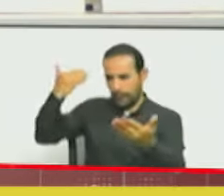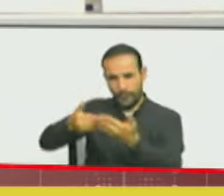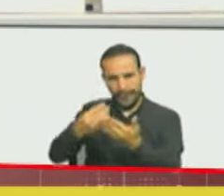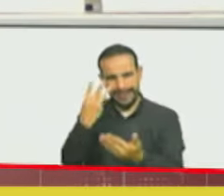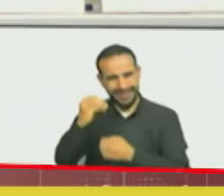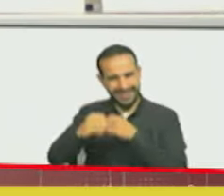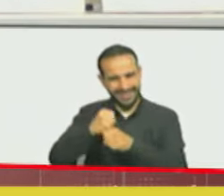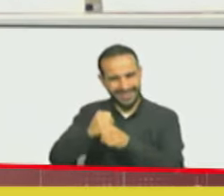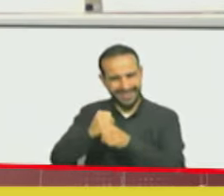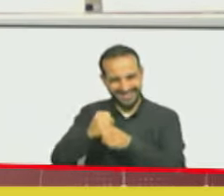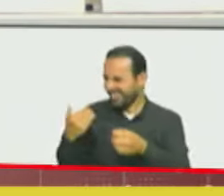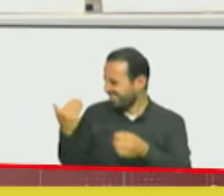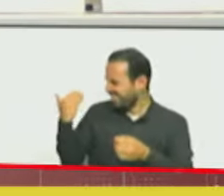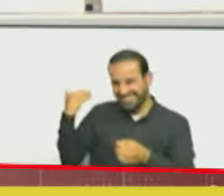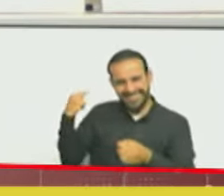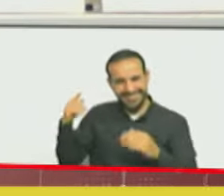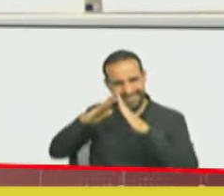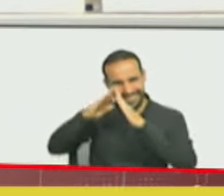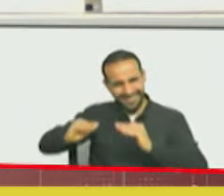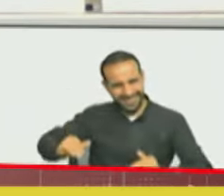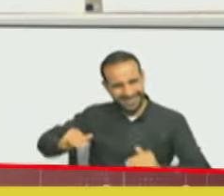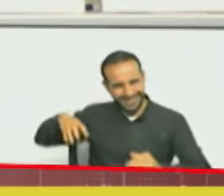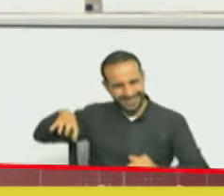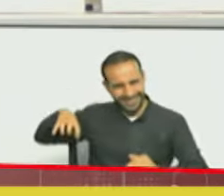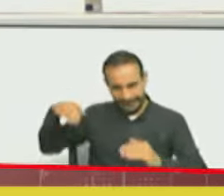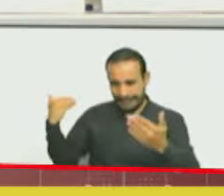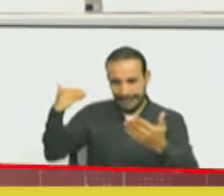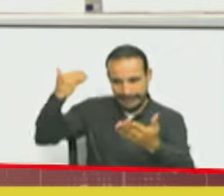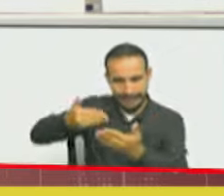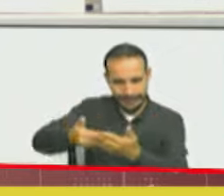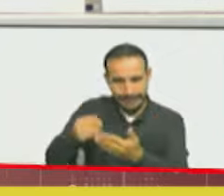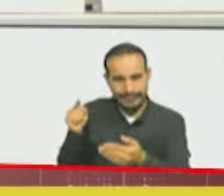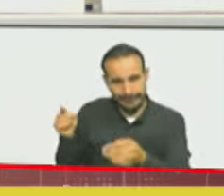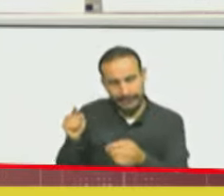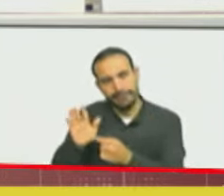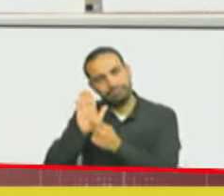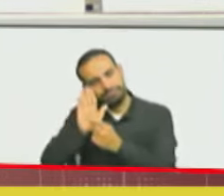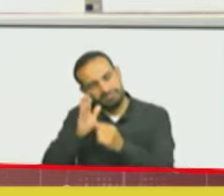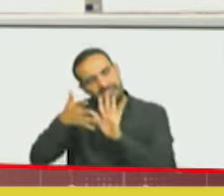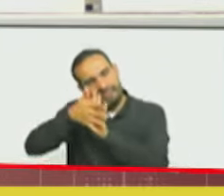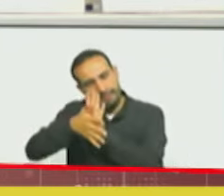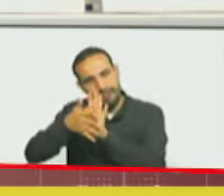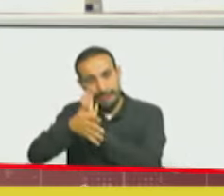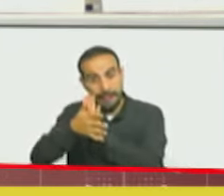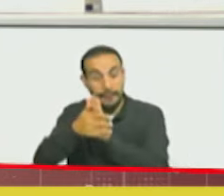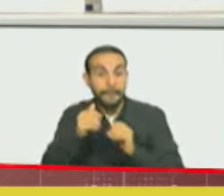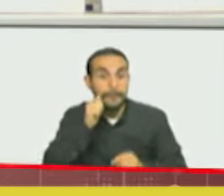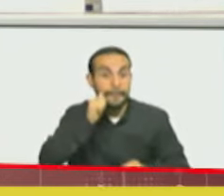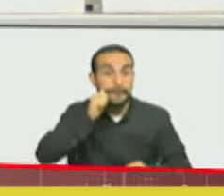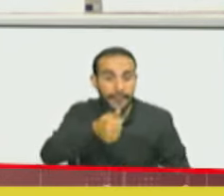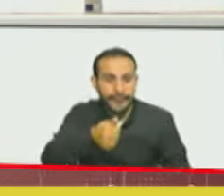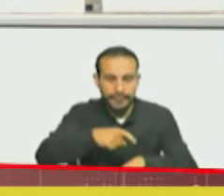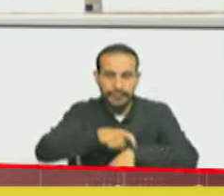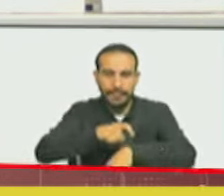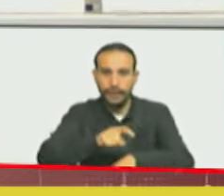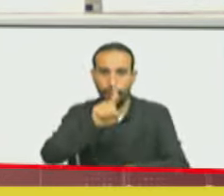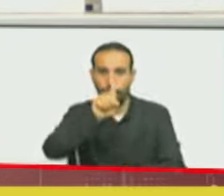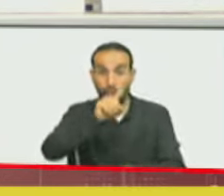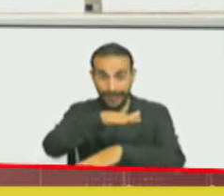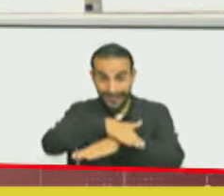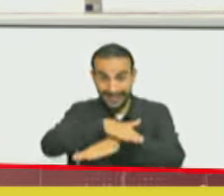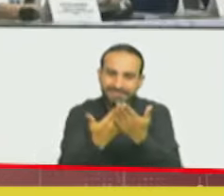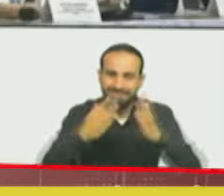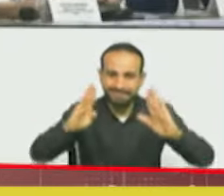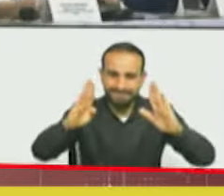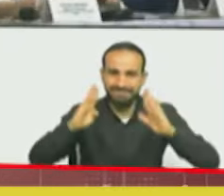all our population, the human rights to participate in the designs and the participation and the design of our public policies. That's why